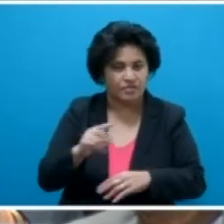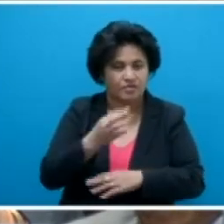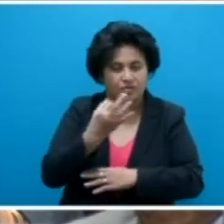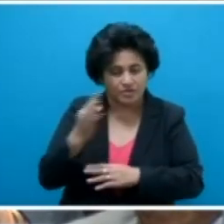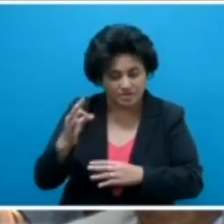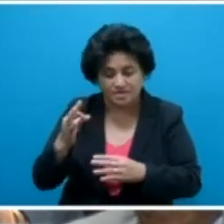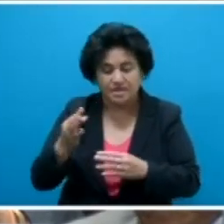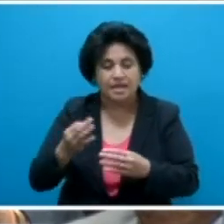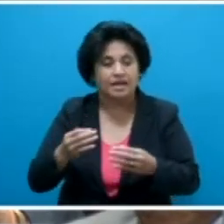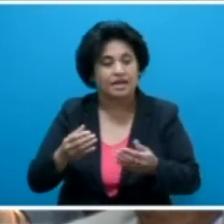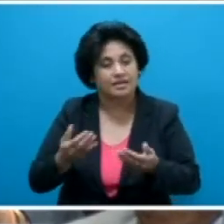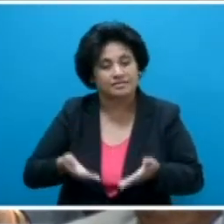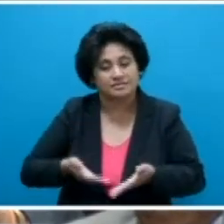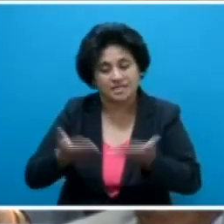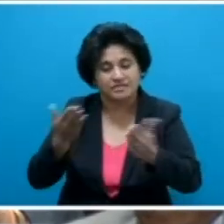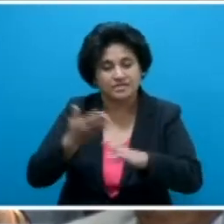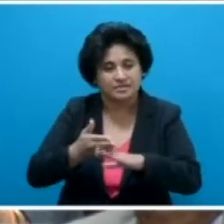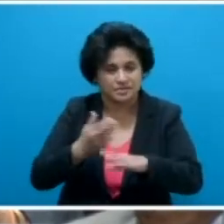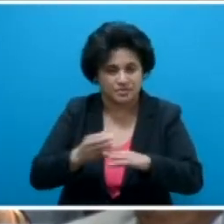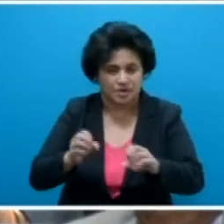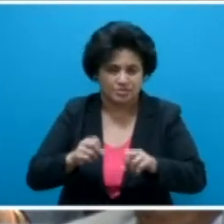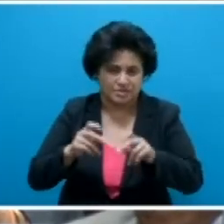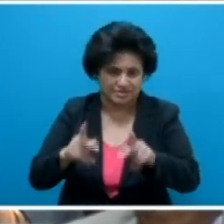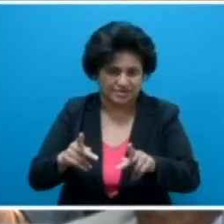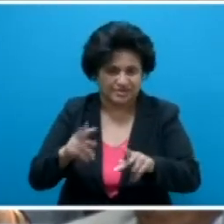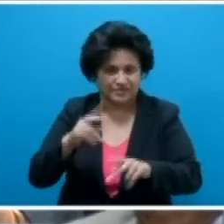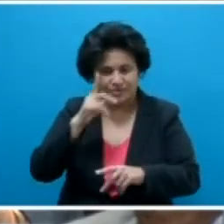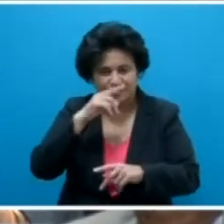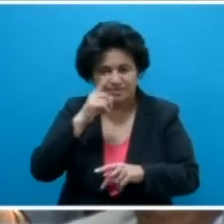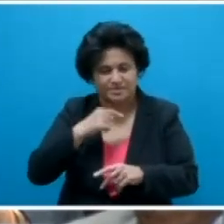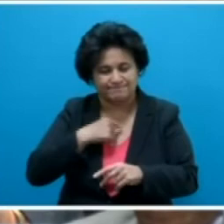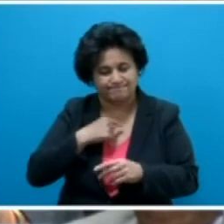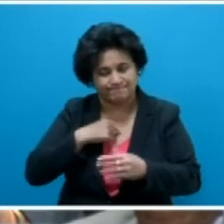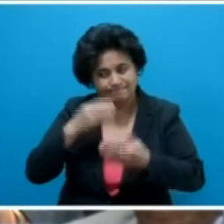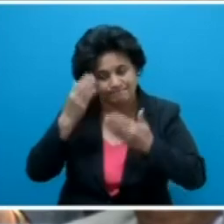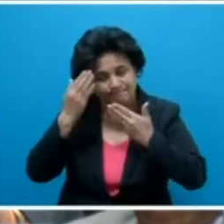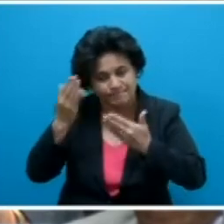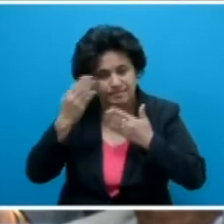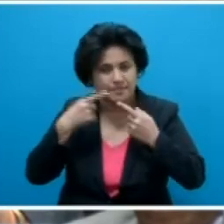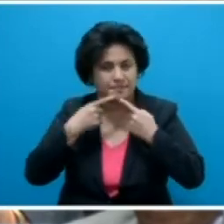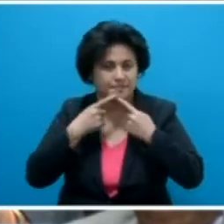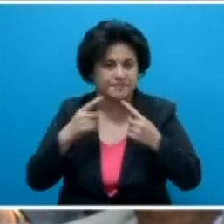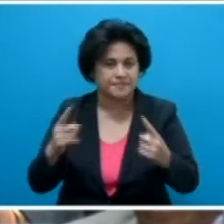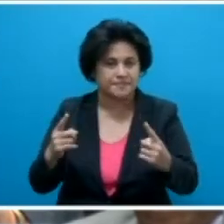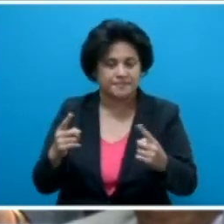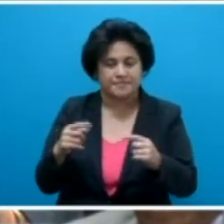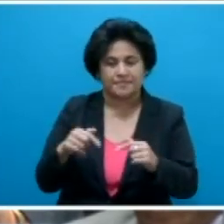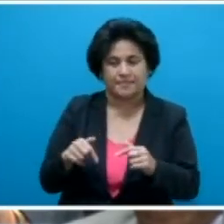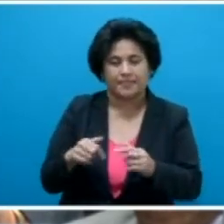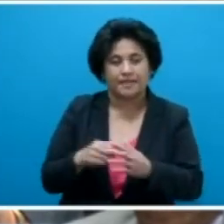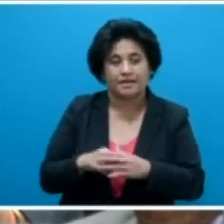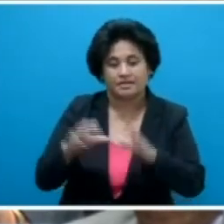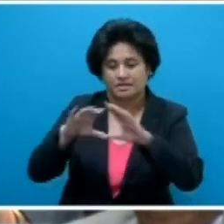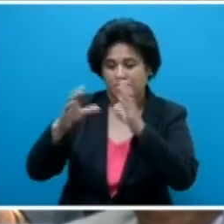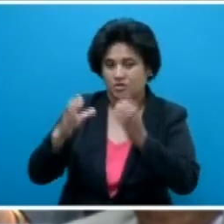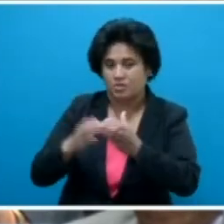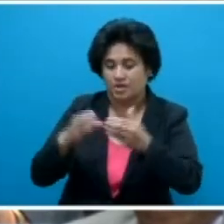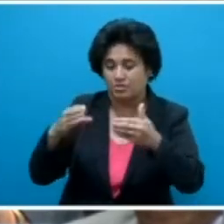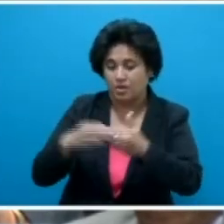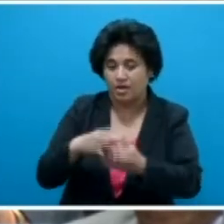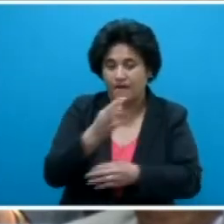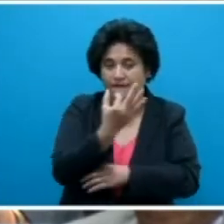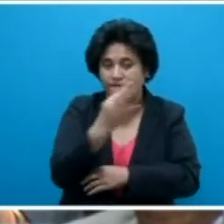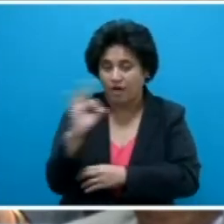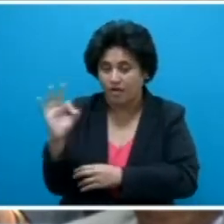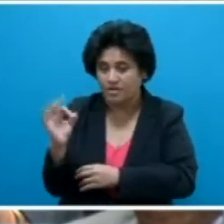opportunities for our people is concerned. I'm honored to inform this August House that the World Bank's Forest Carbon